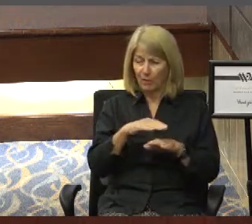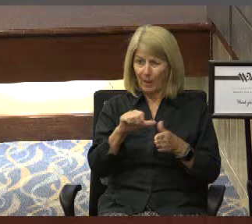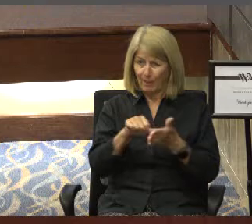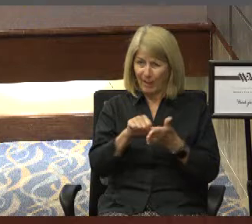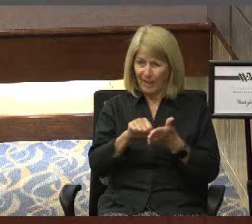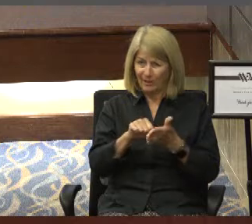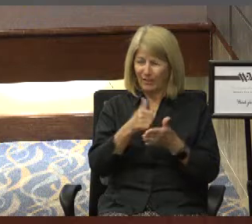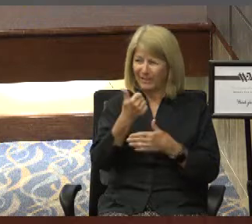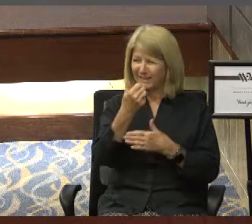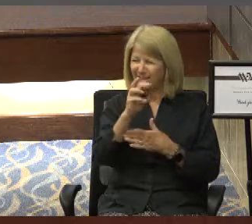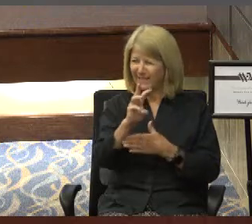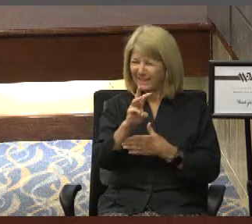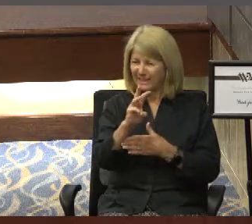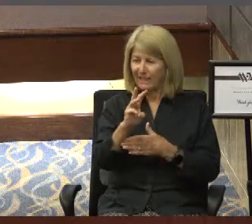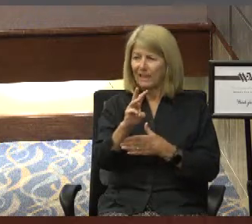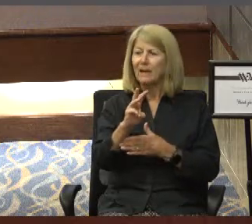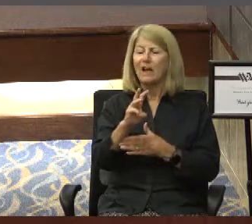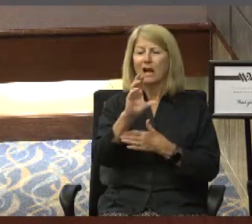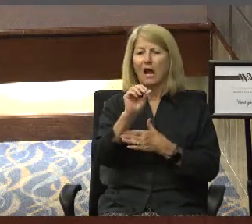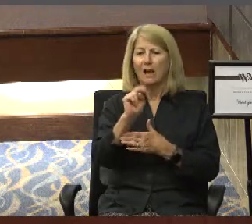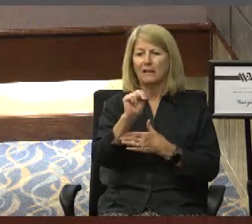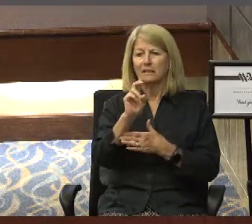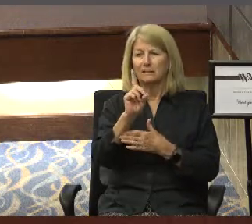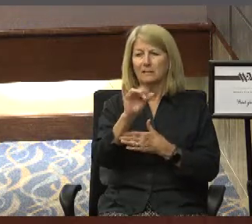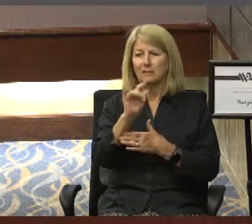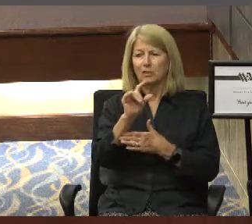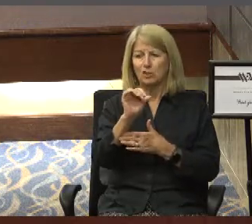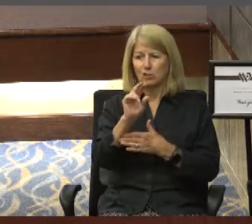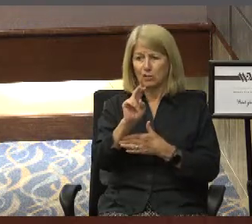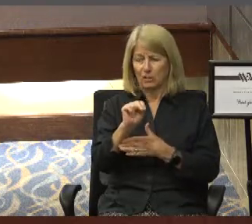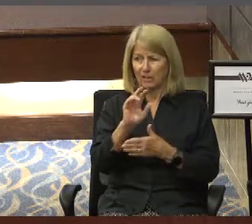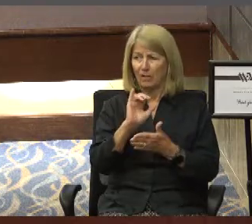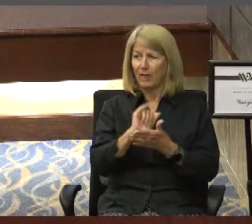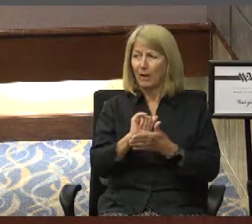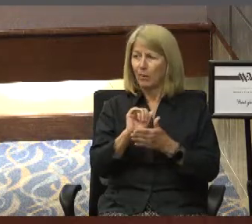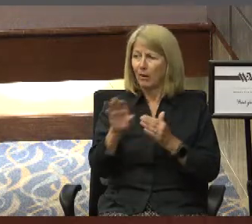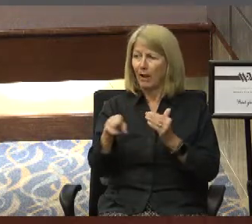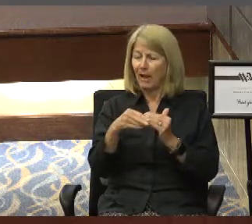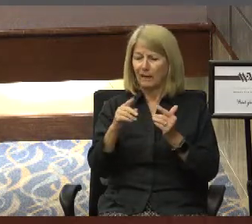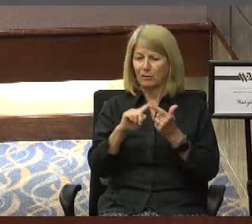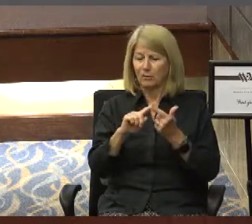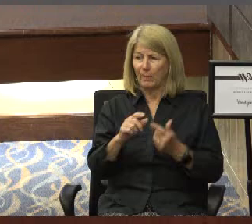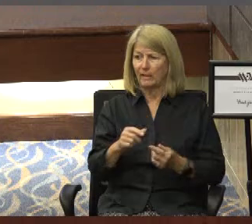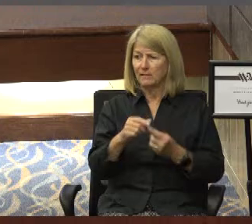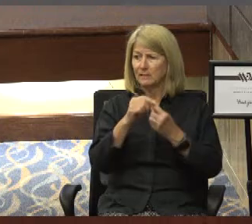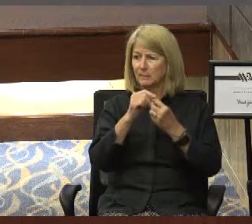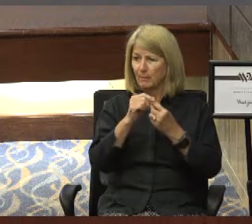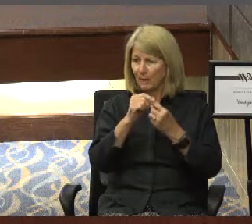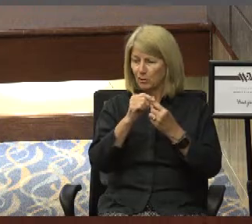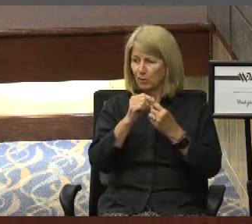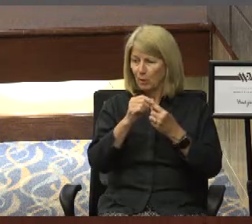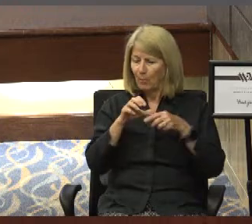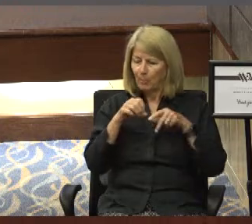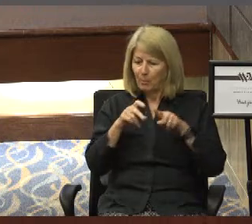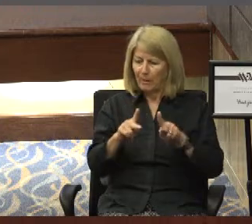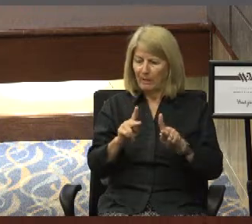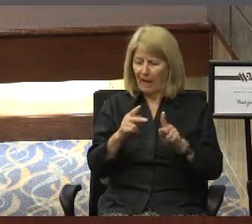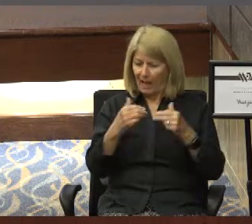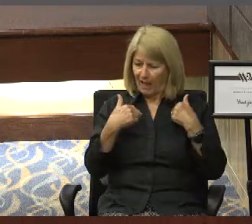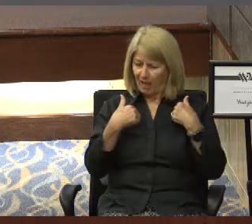16 conditions here that we're imposing on this special permit. So I gain a level of comfort in that.